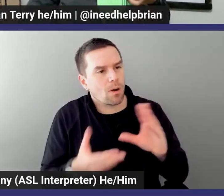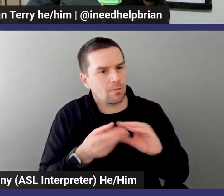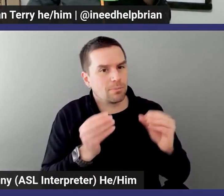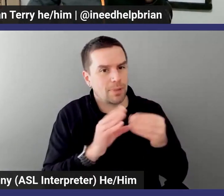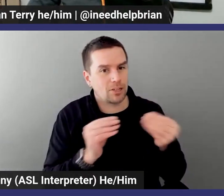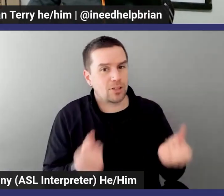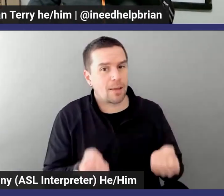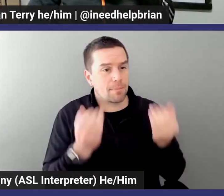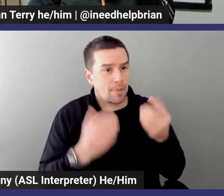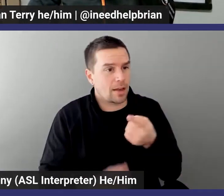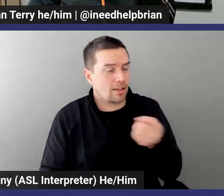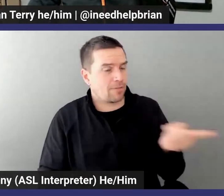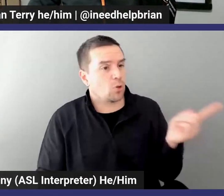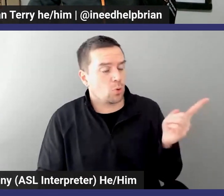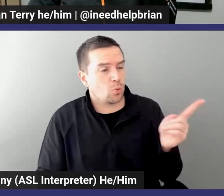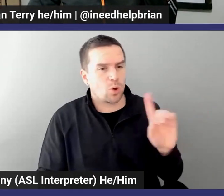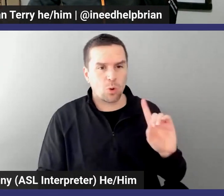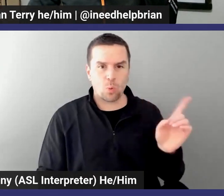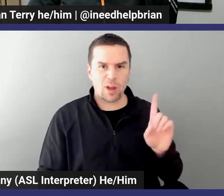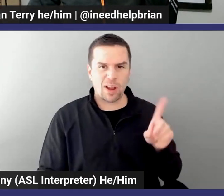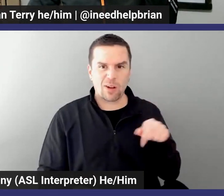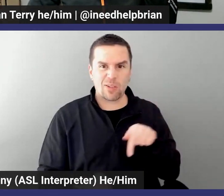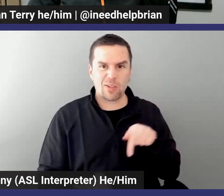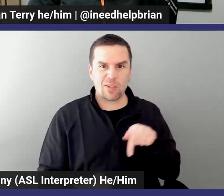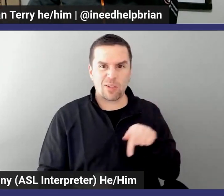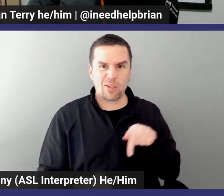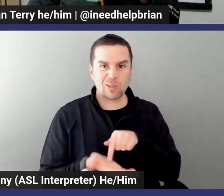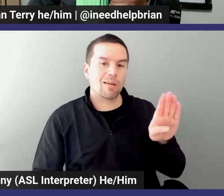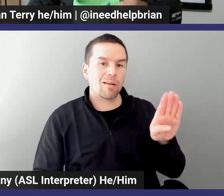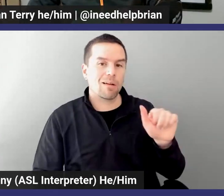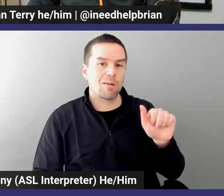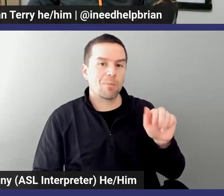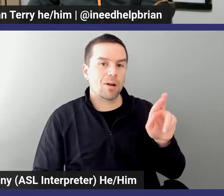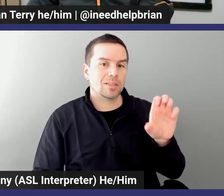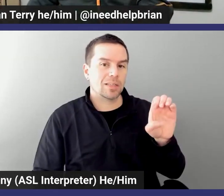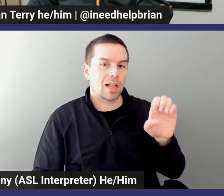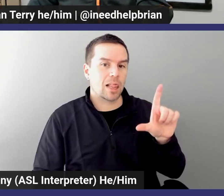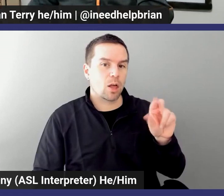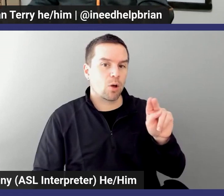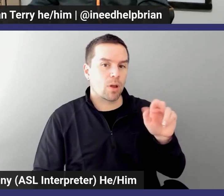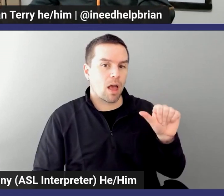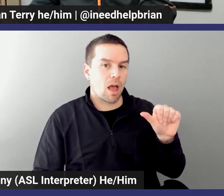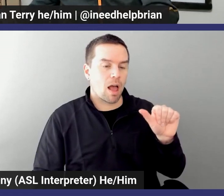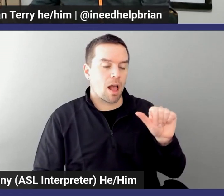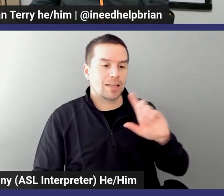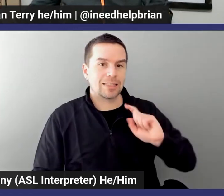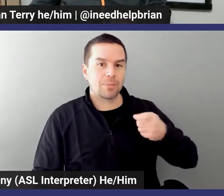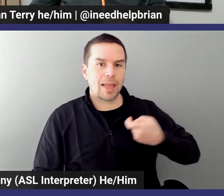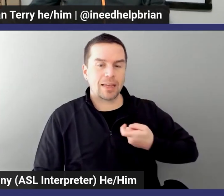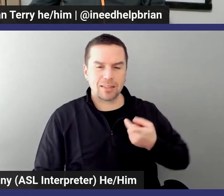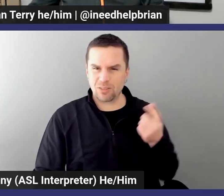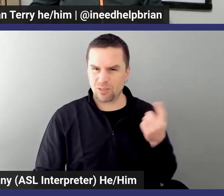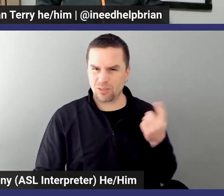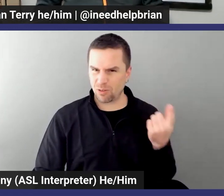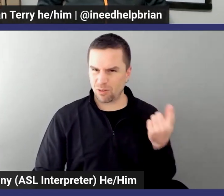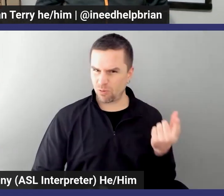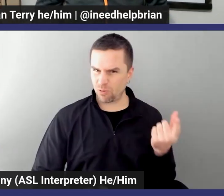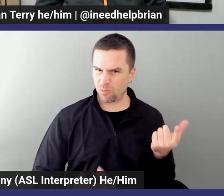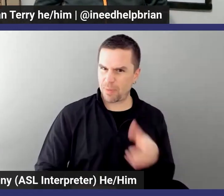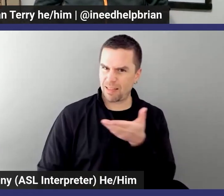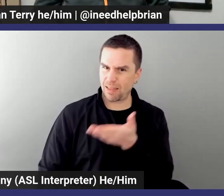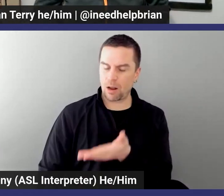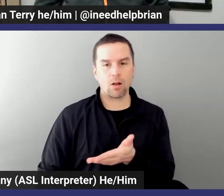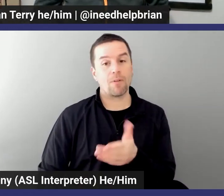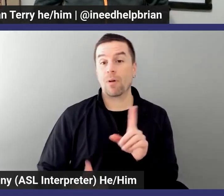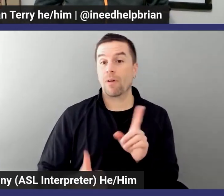this week. And what's going on in Barcelona, Spain? Oh yeah. First of all, Barcelona is an awesome city. It's a city of Gaudi, right?